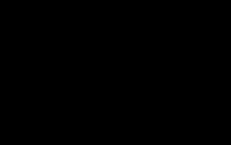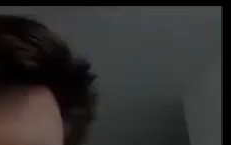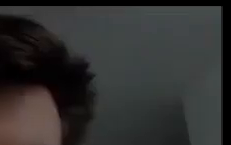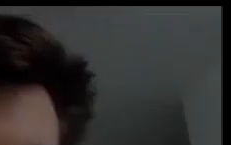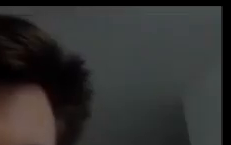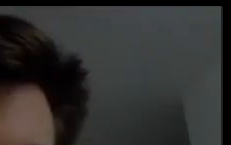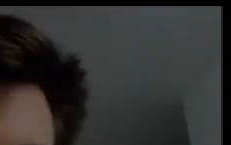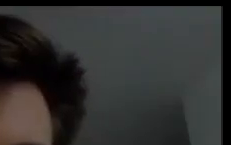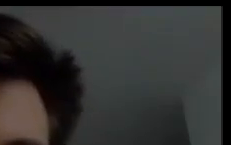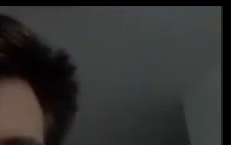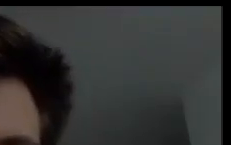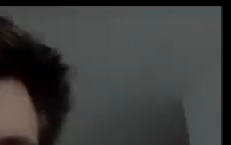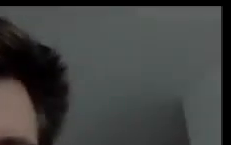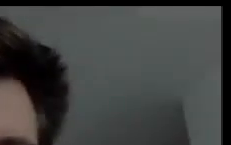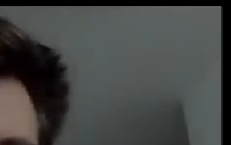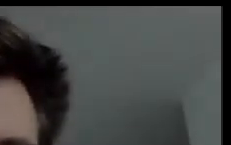I'll turn it back over to Chapin.